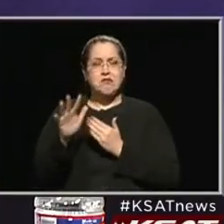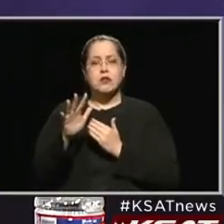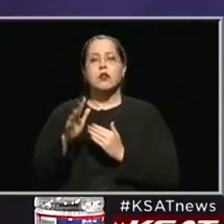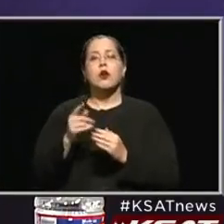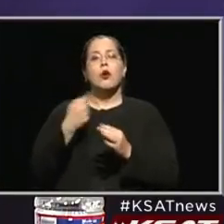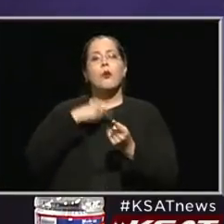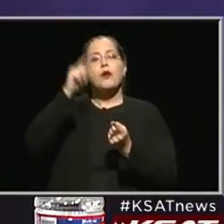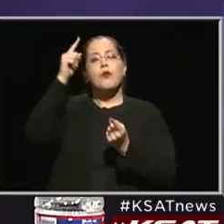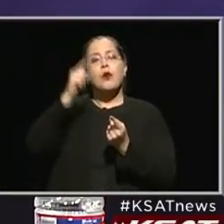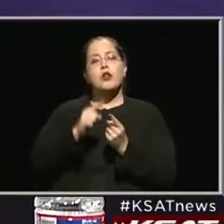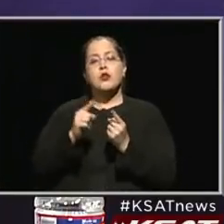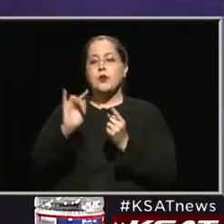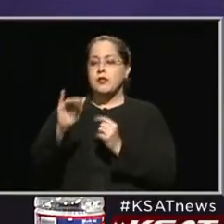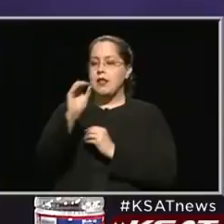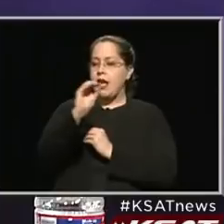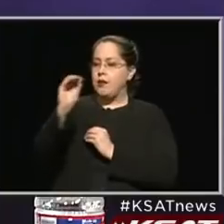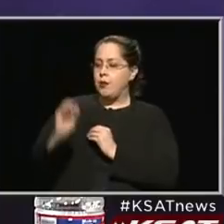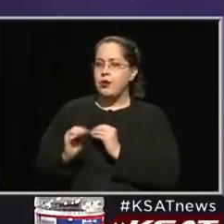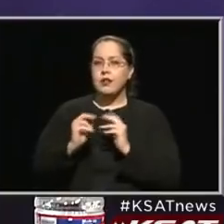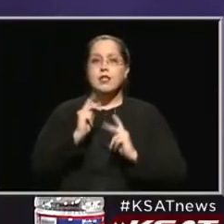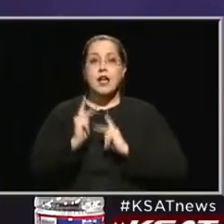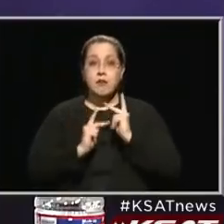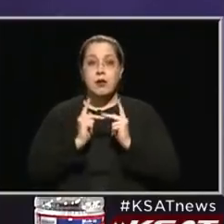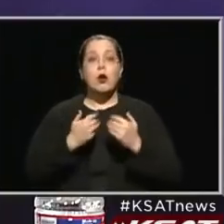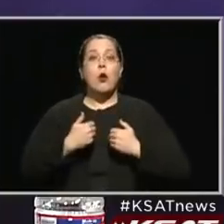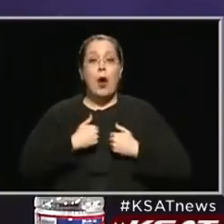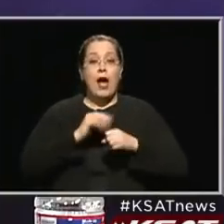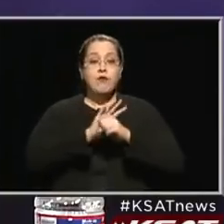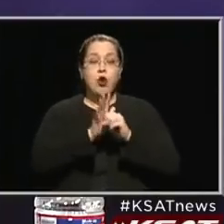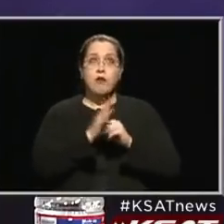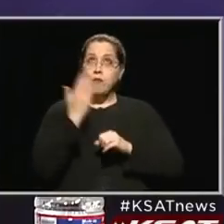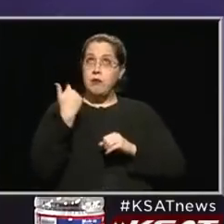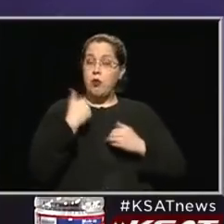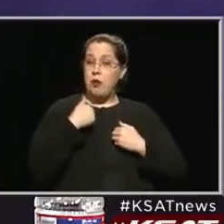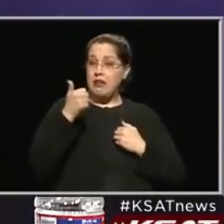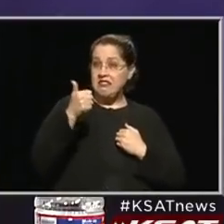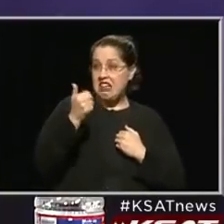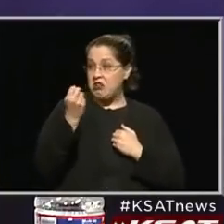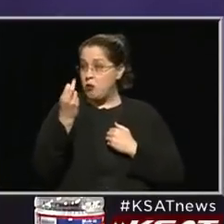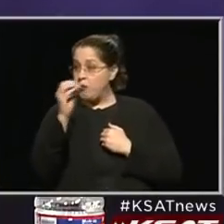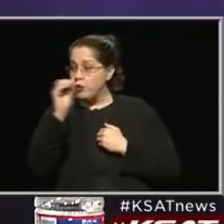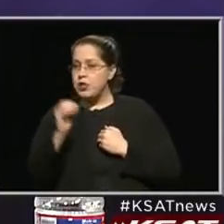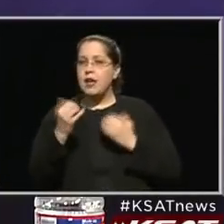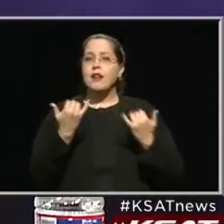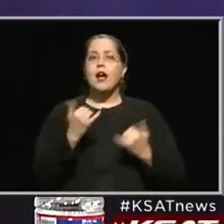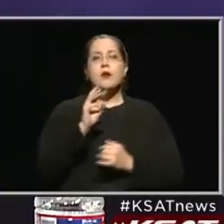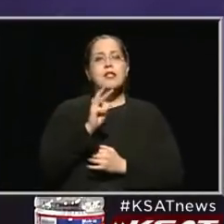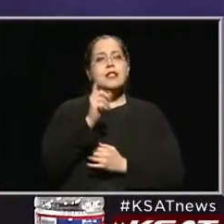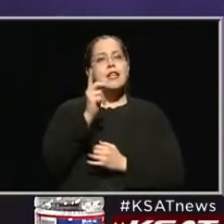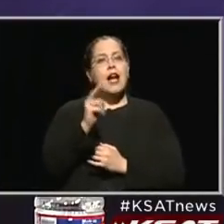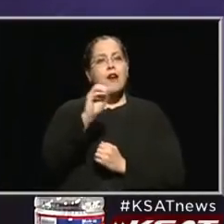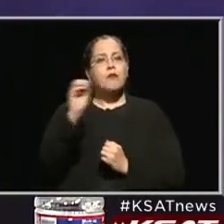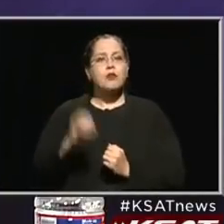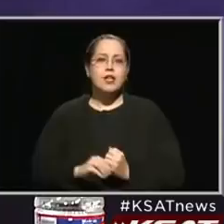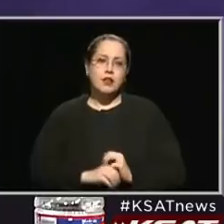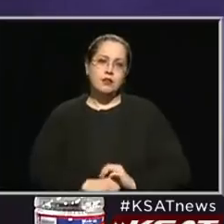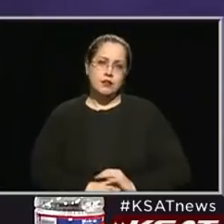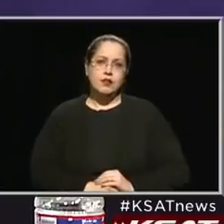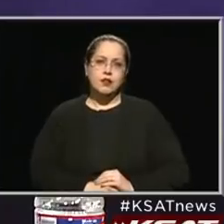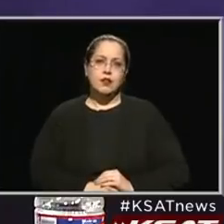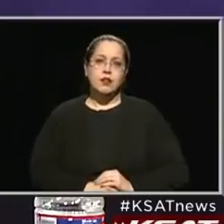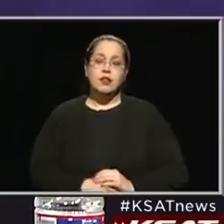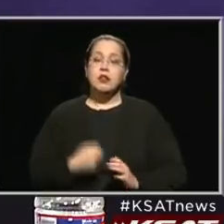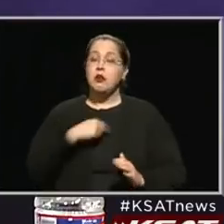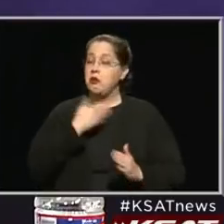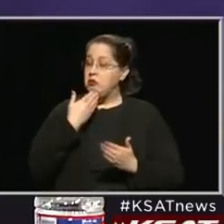the number of those percent that have COVID from somewhere around 10 or 12 down to 6.5, something like that. We've done